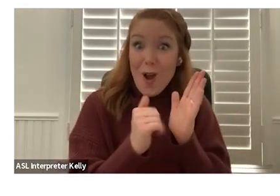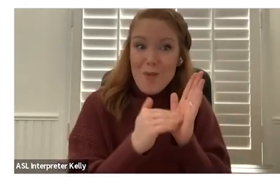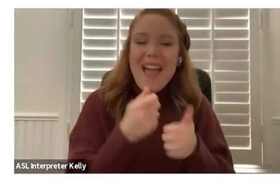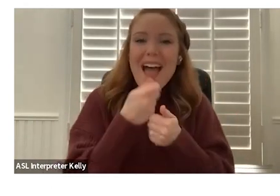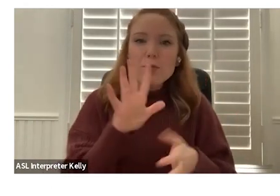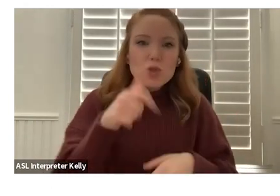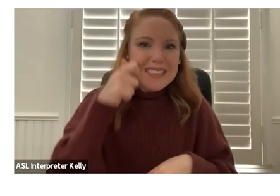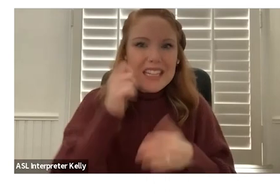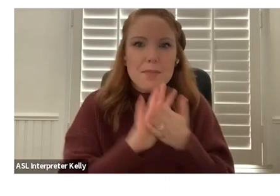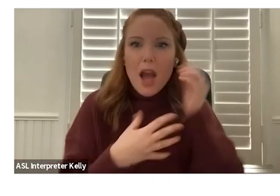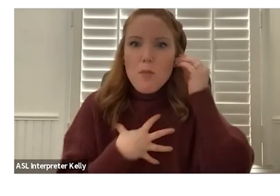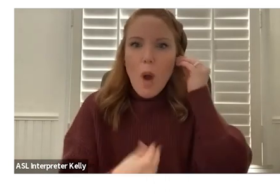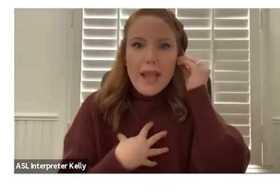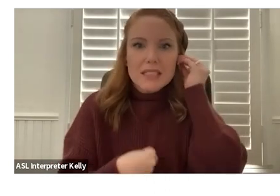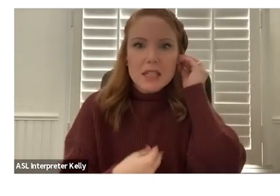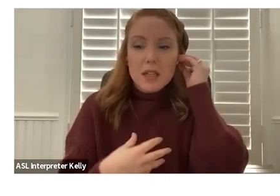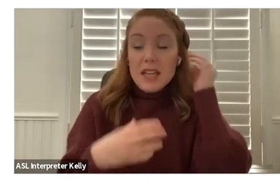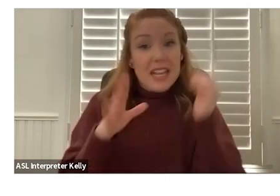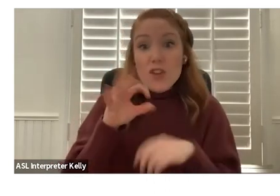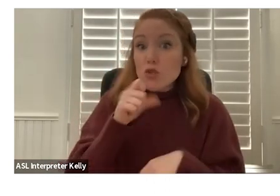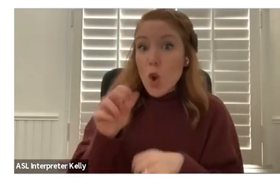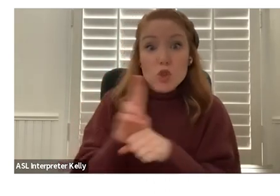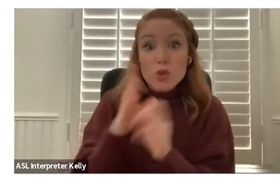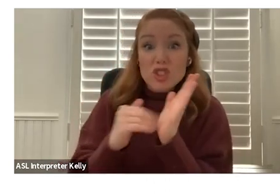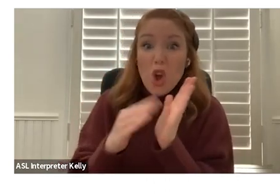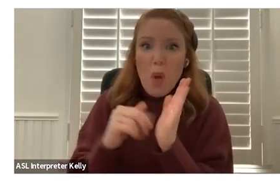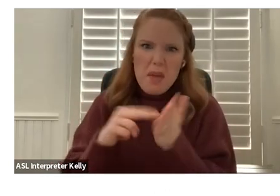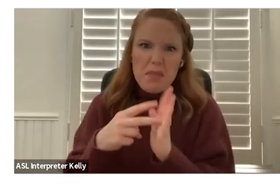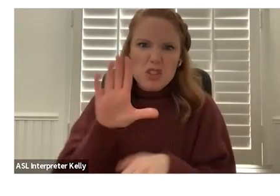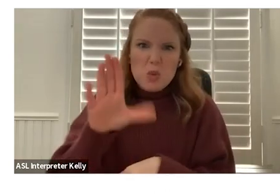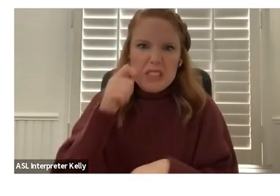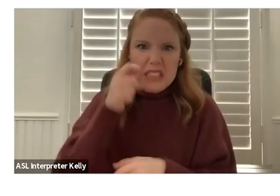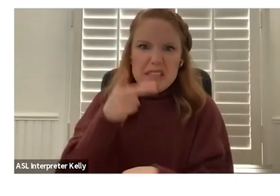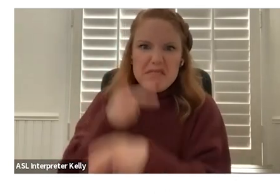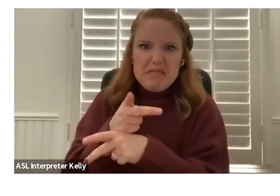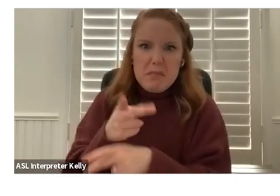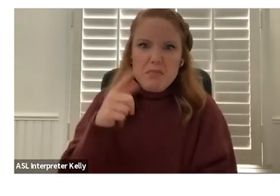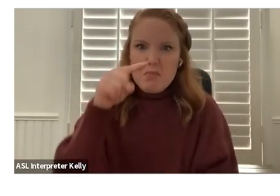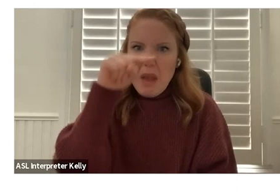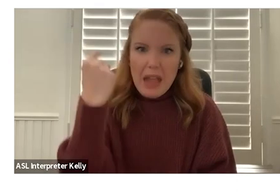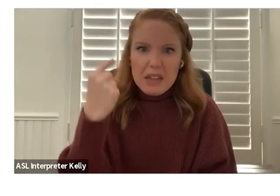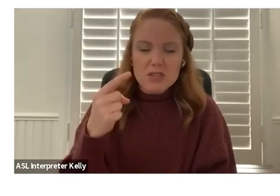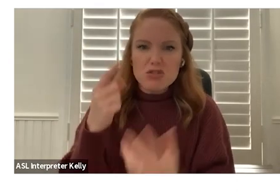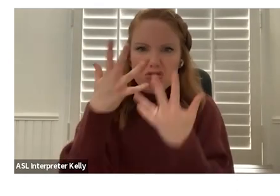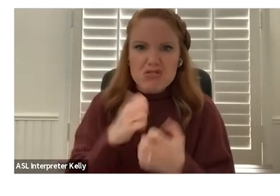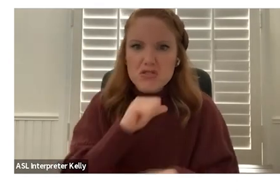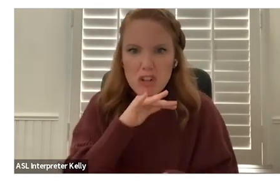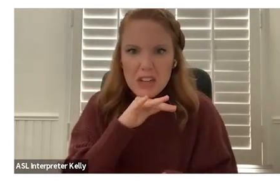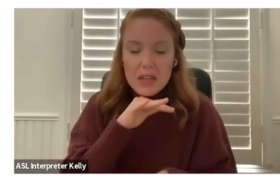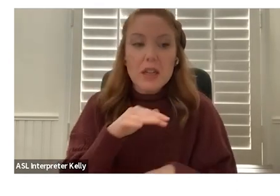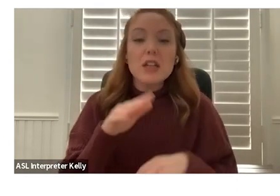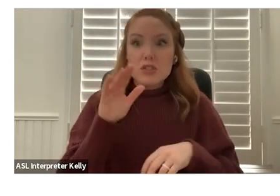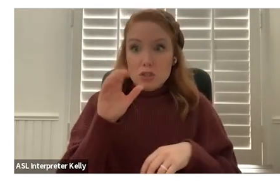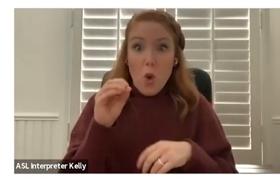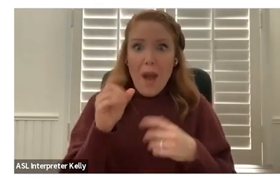from. And then conversely, also the way that it's sold to us to consume, given to us to consume, is